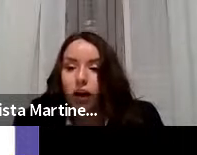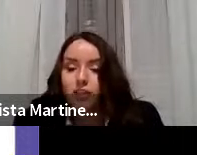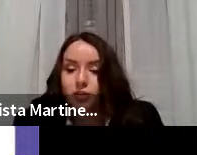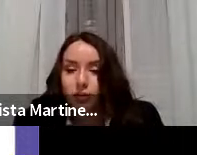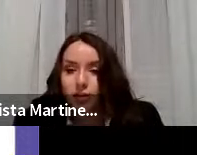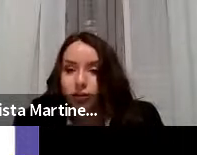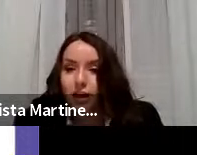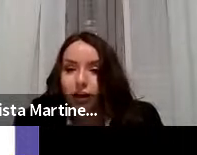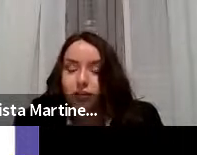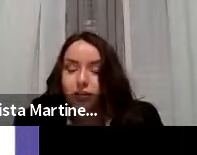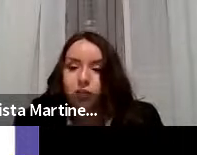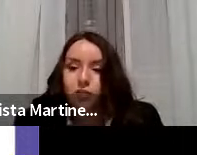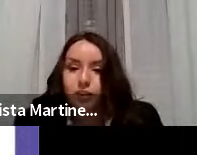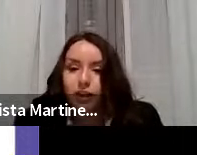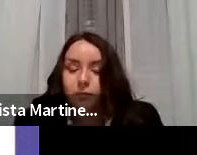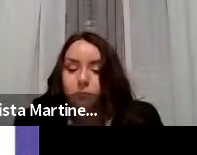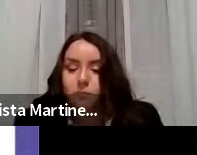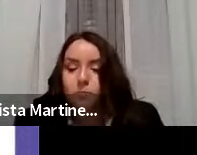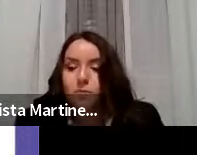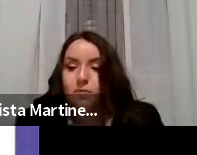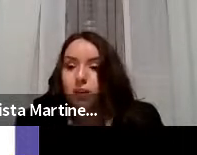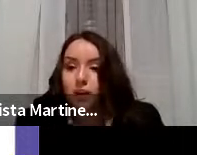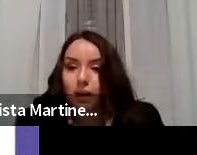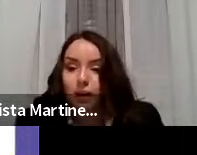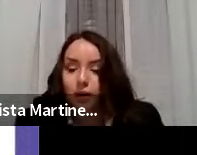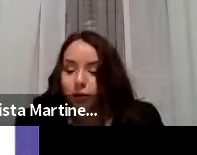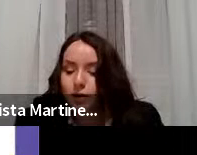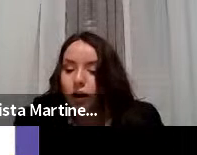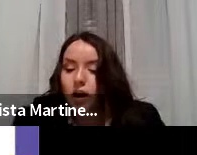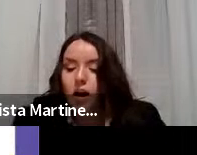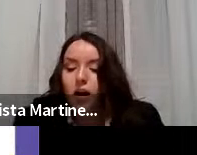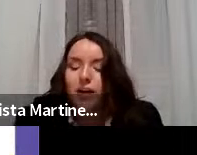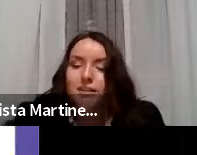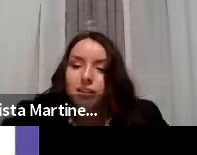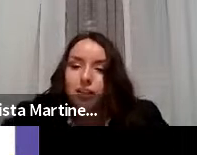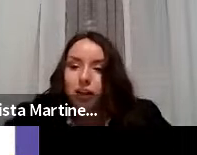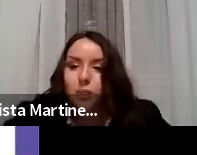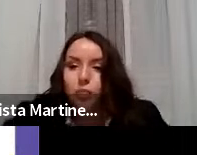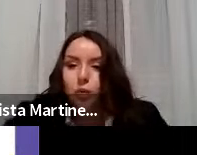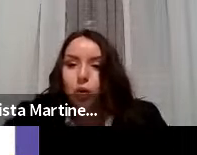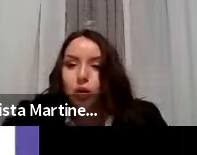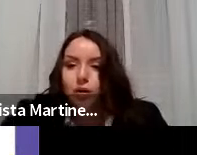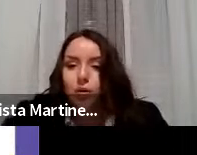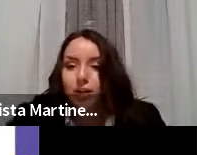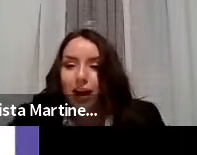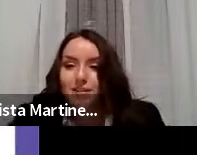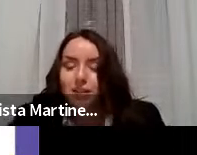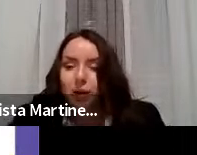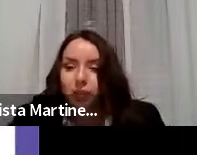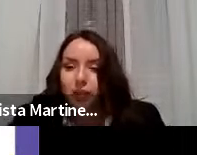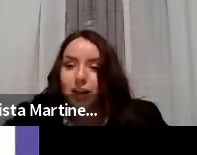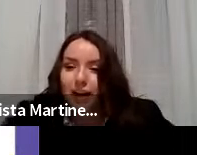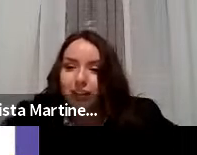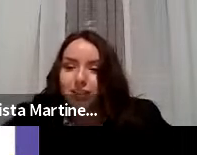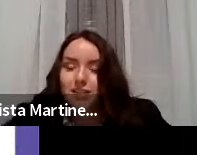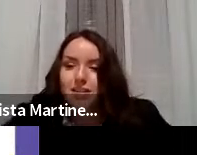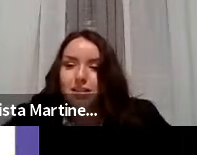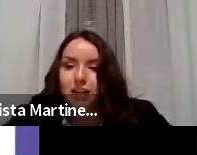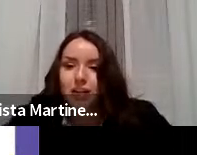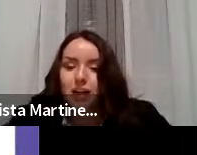weeks, as the trimester ends, it's helpful to get help. I did want to ask about